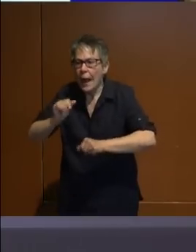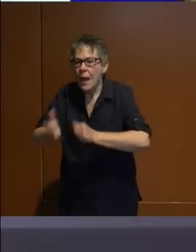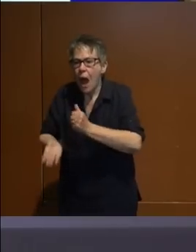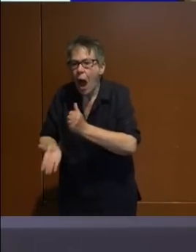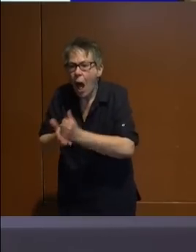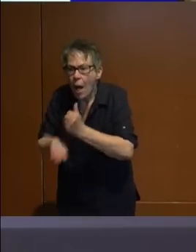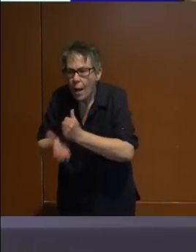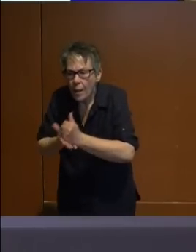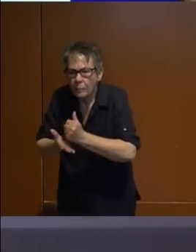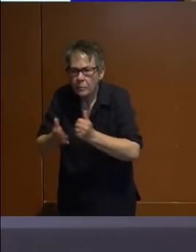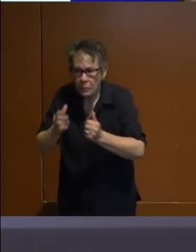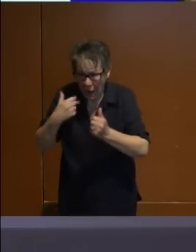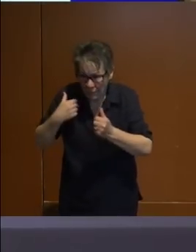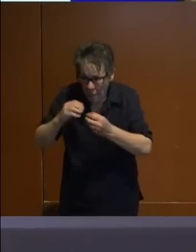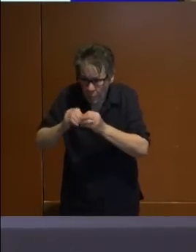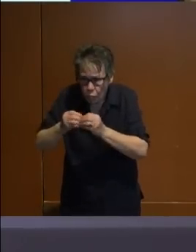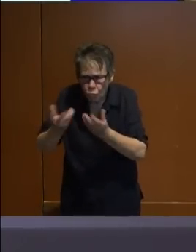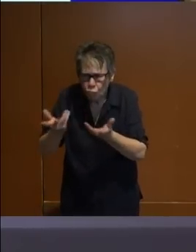the